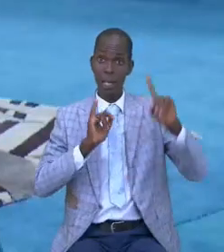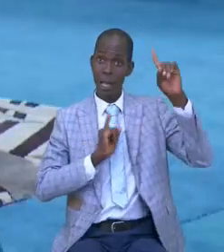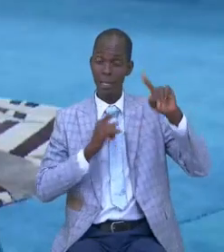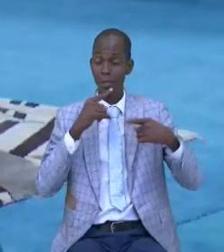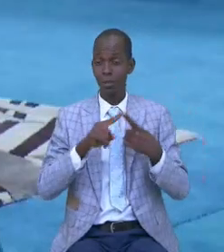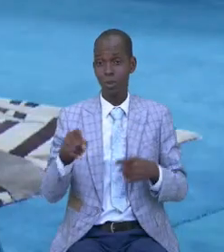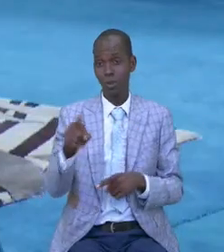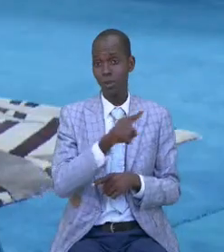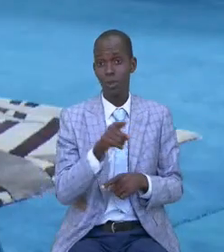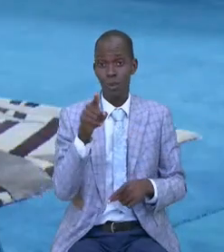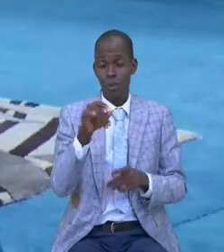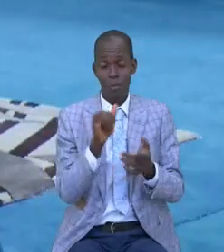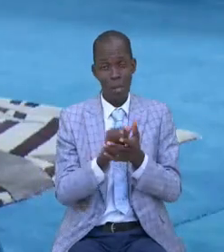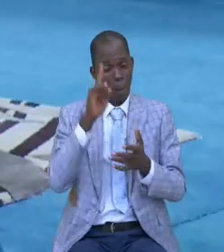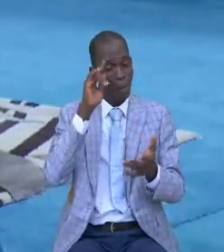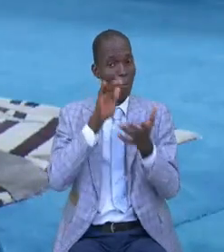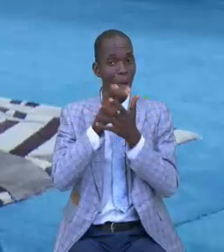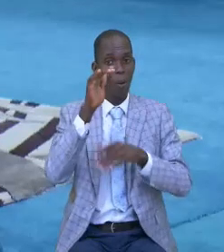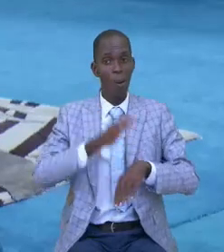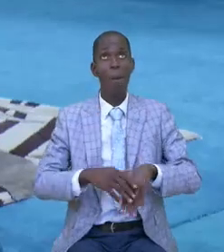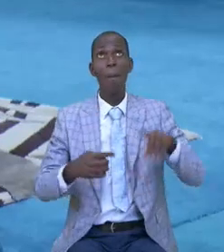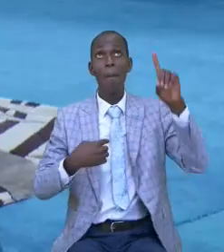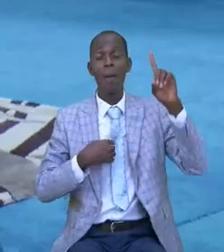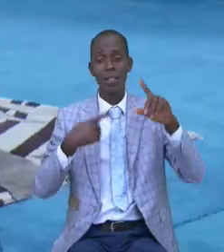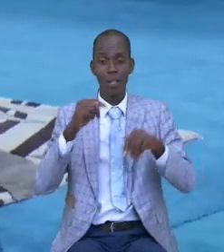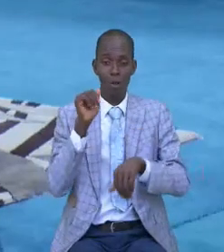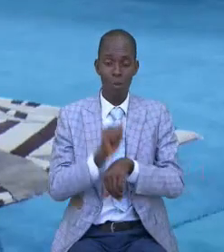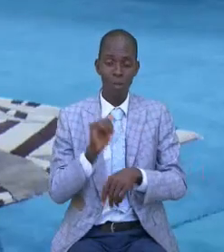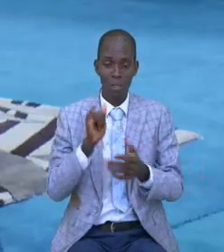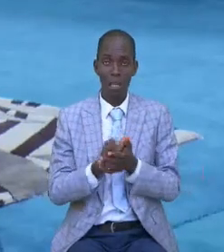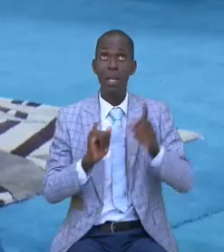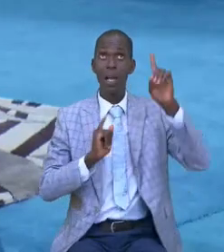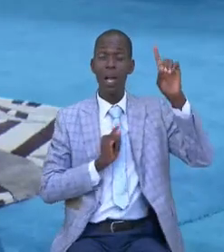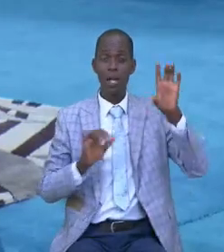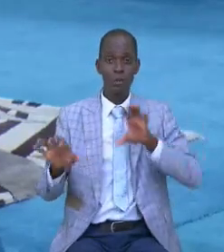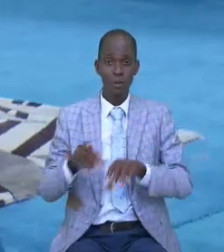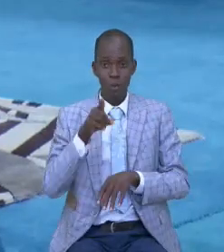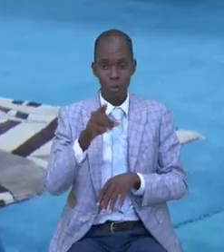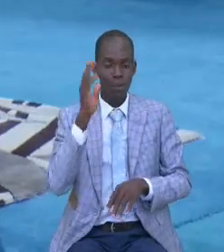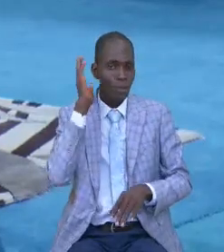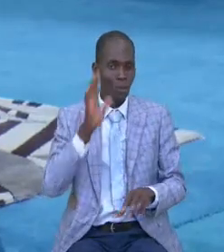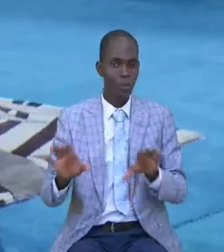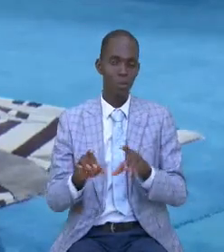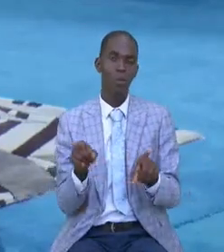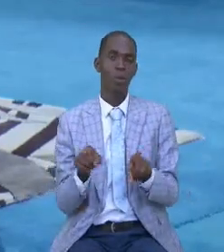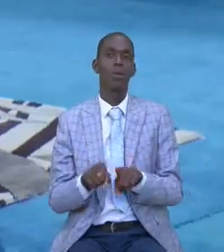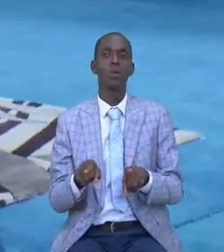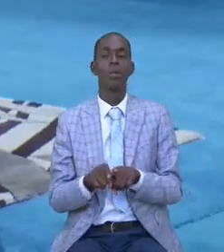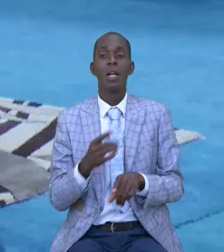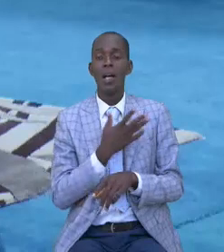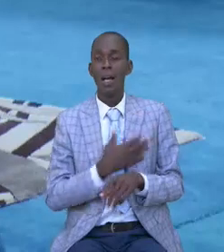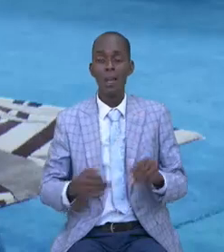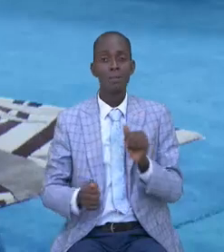that believeth on me, the works that I do, he shall do also. And